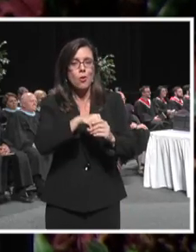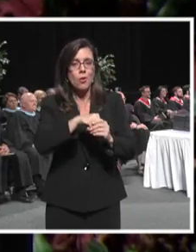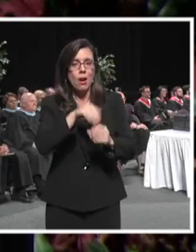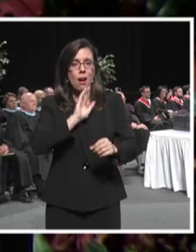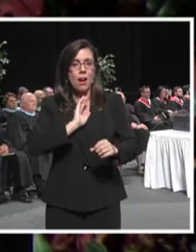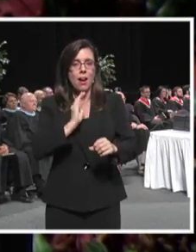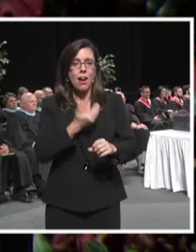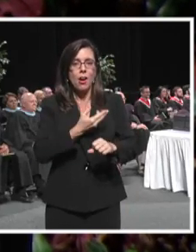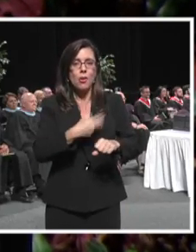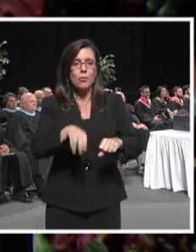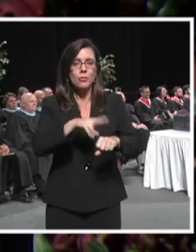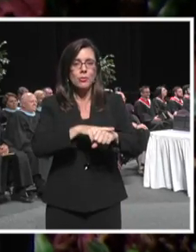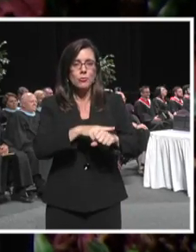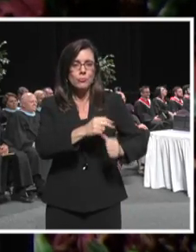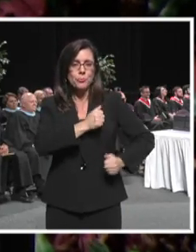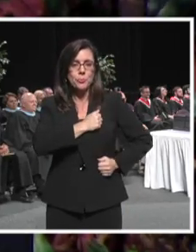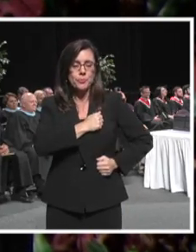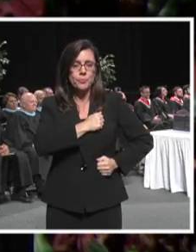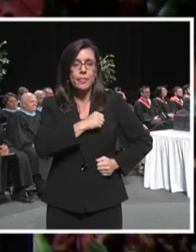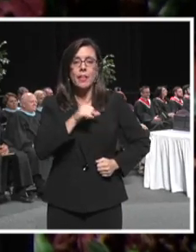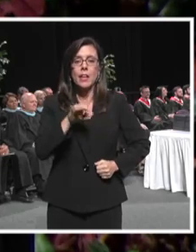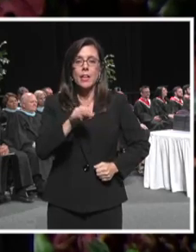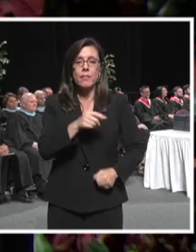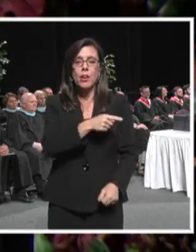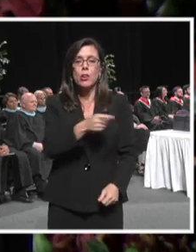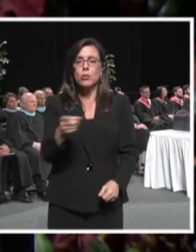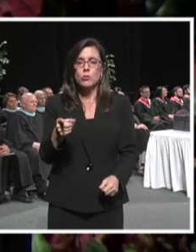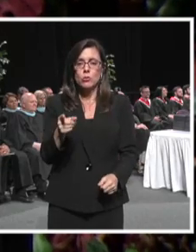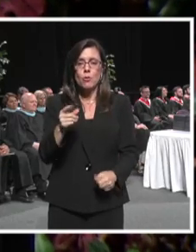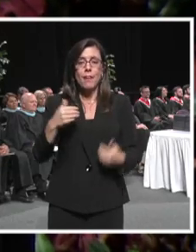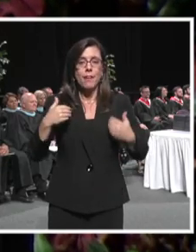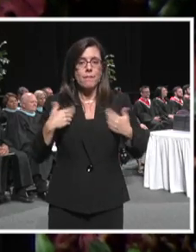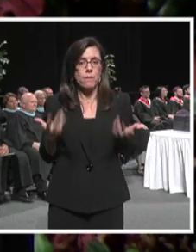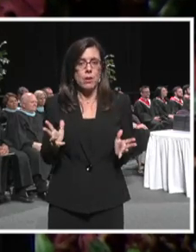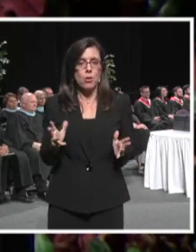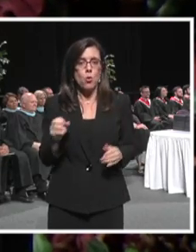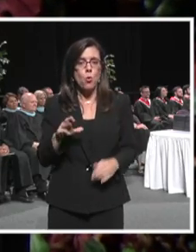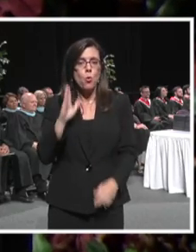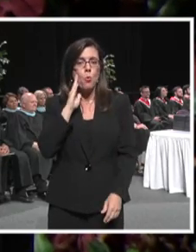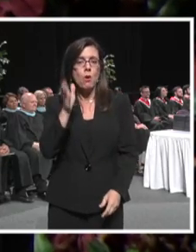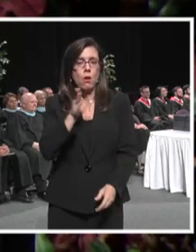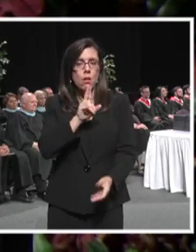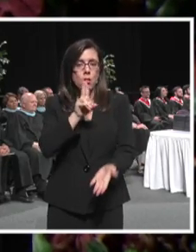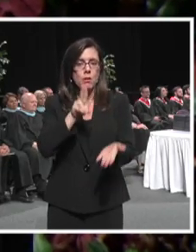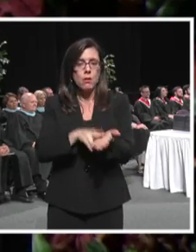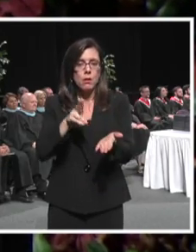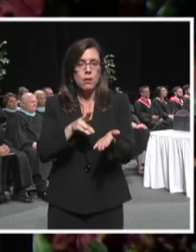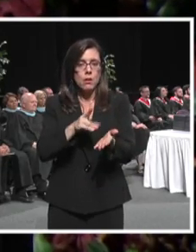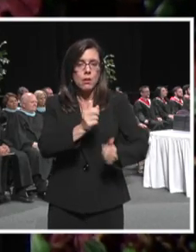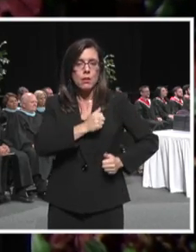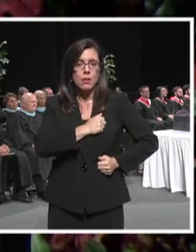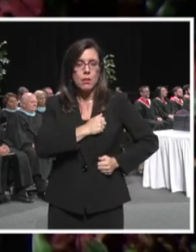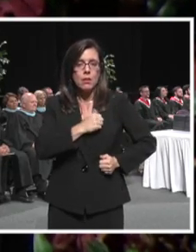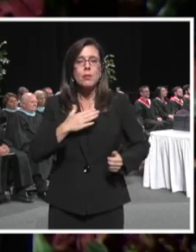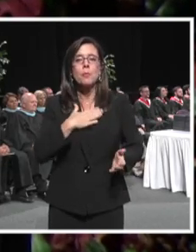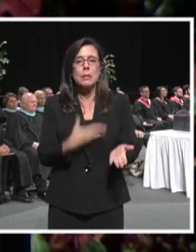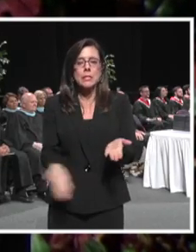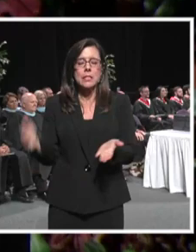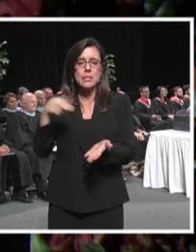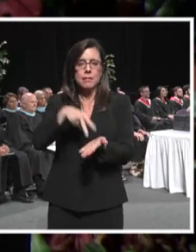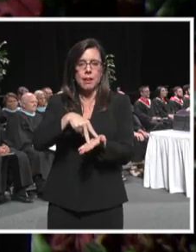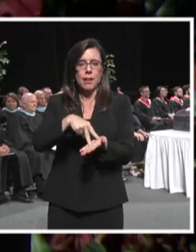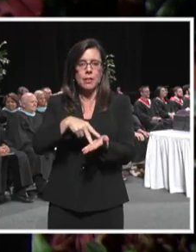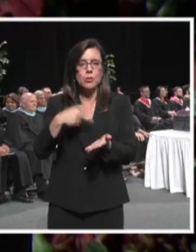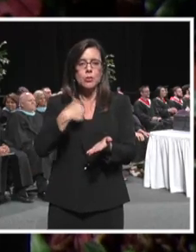nation's armed services. If you have or will be enlisting in the armed forces, please stand so that we